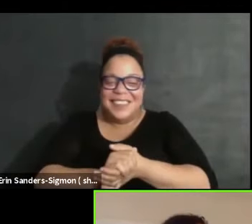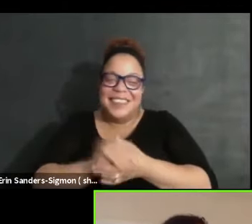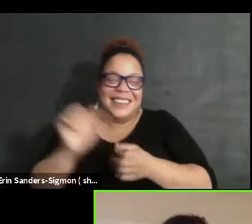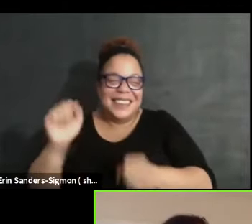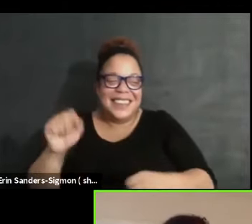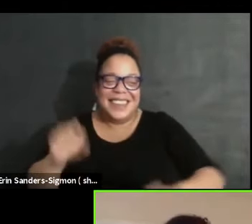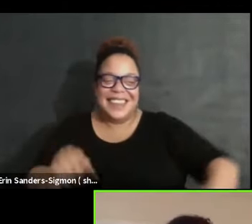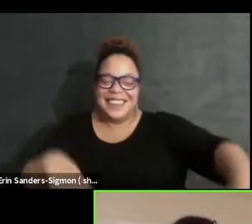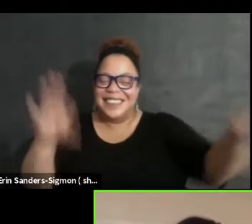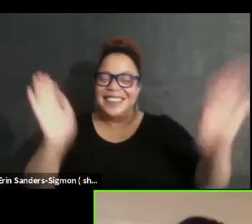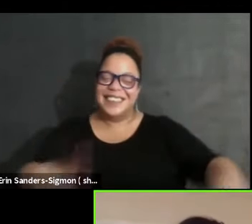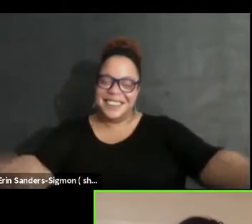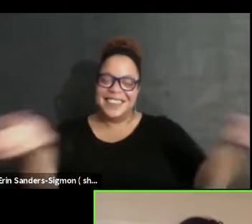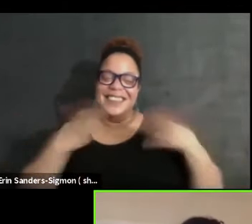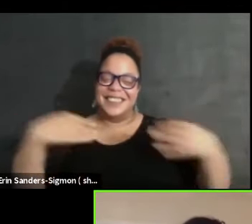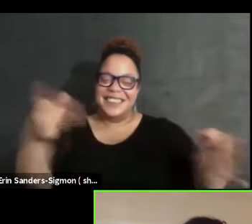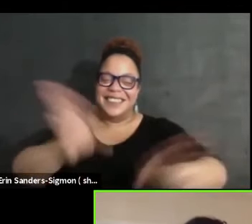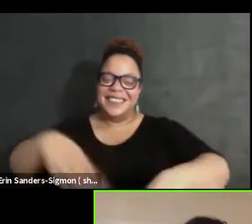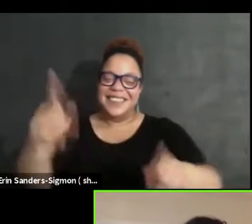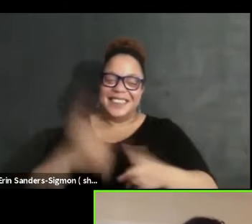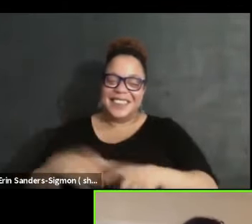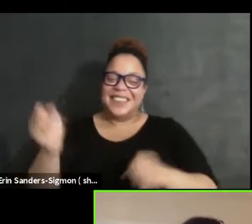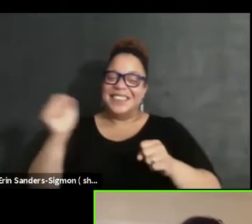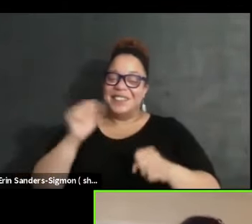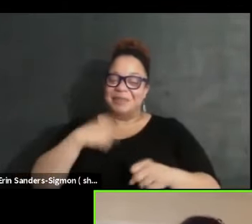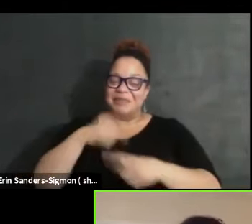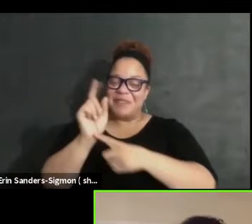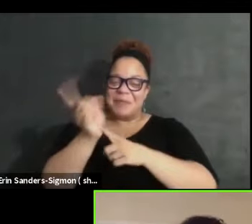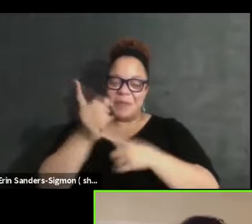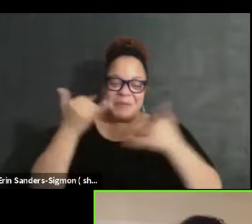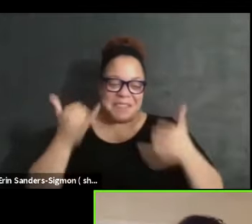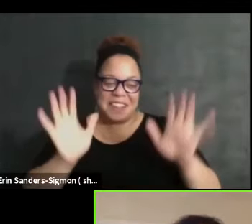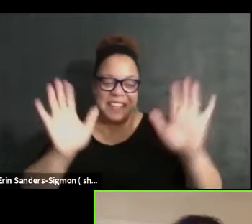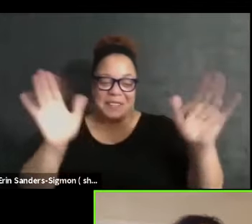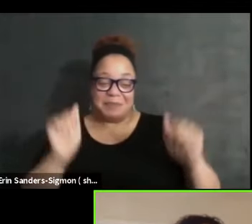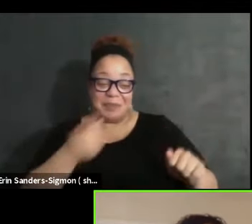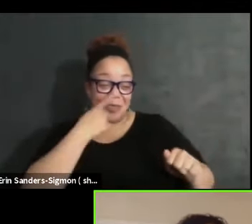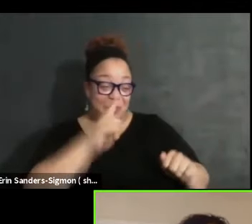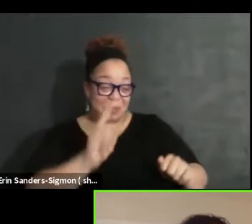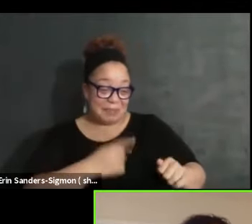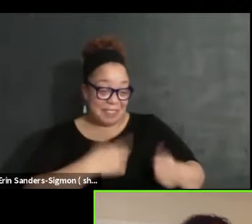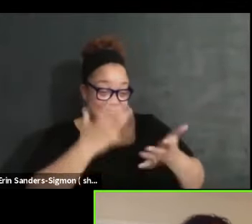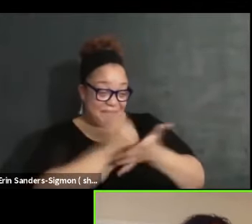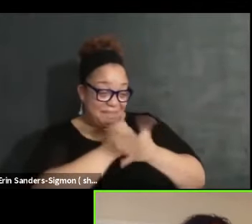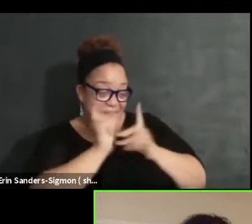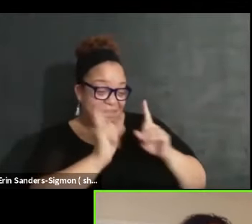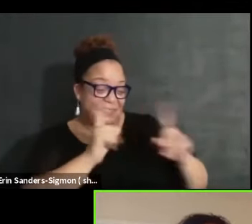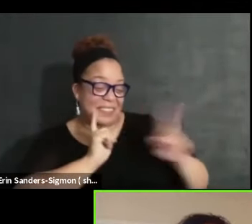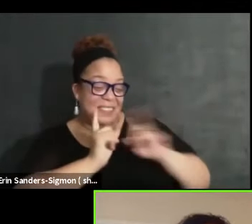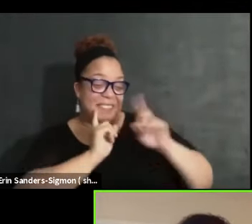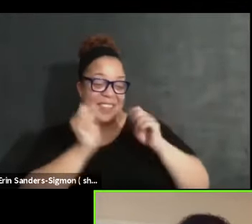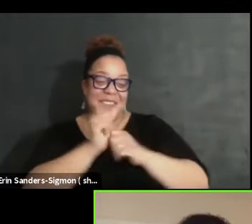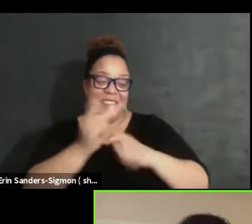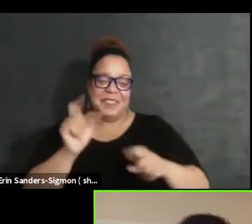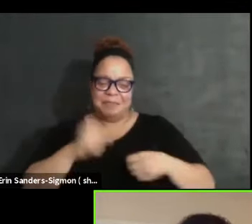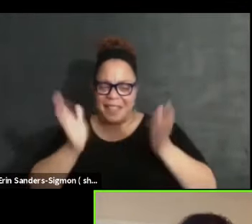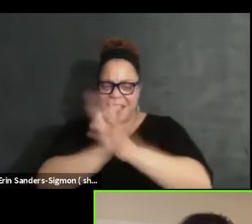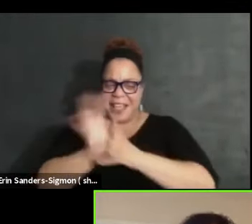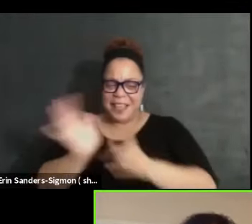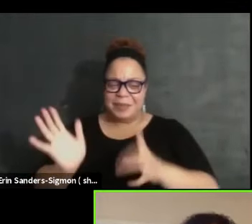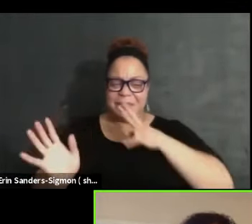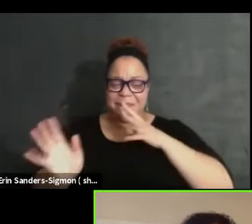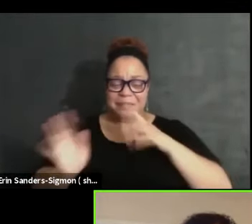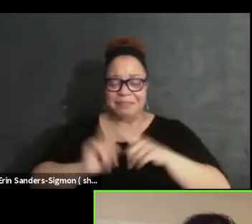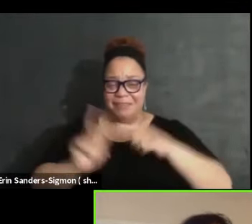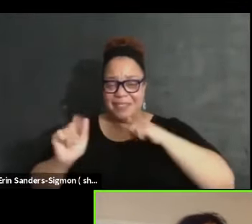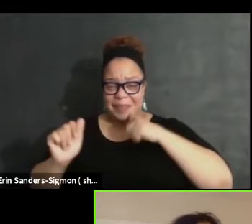was having this moment. So do you mind? Did they ask you to speak? Yeah, they asked you, but didn't ask me to. Yeah, well, they technically